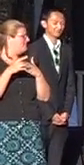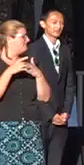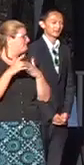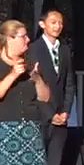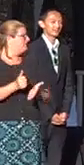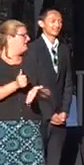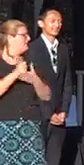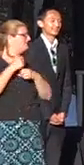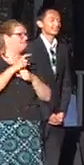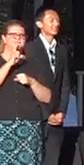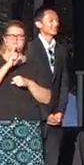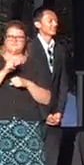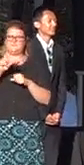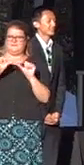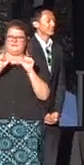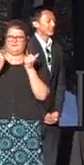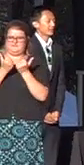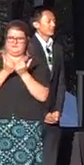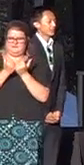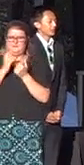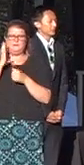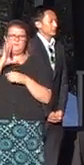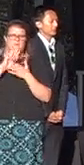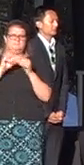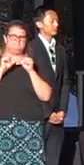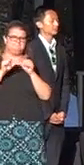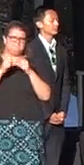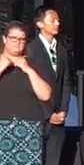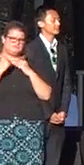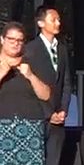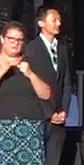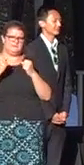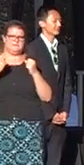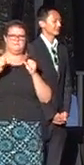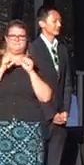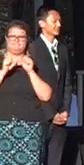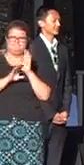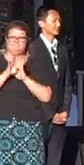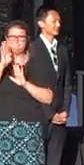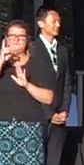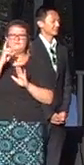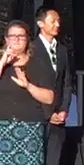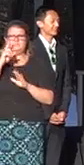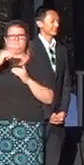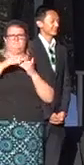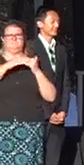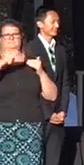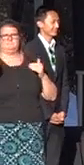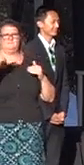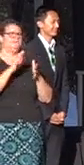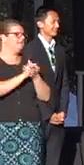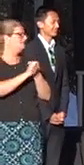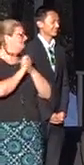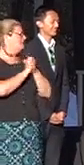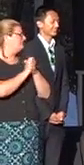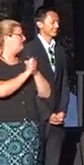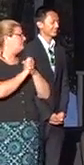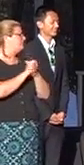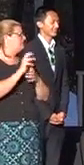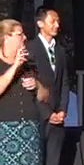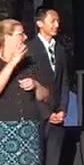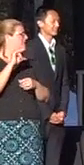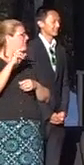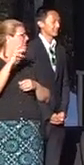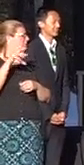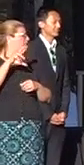has helped ensure that the agency will remain strong and vibrant for decades to come. congratulations to Michael Moore